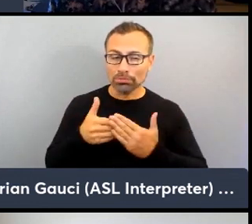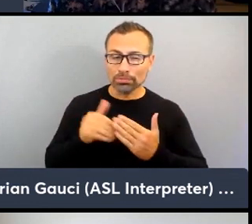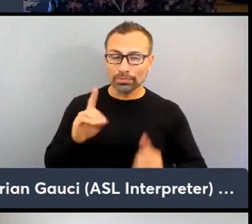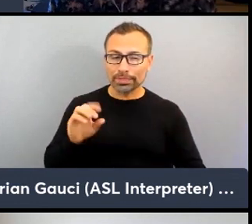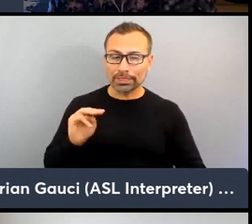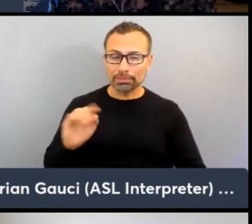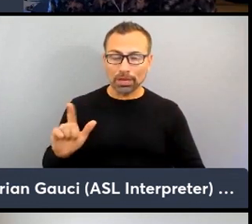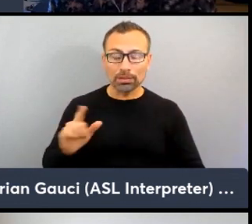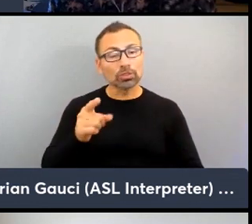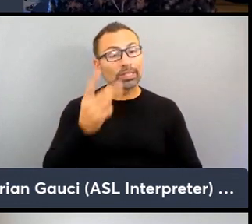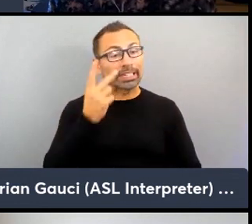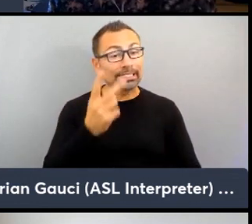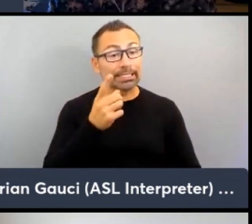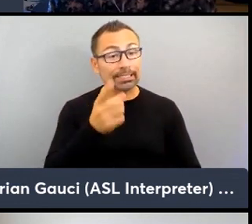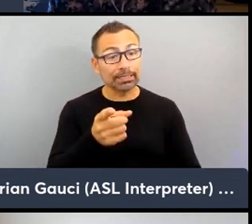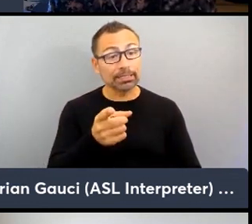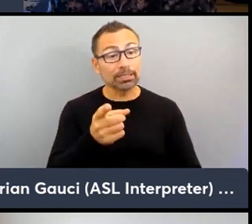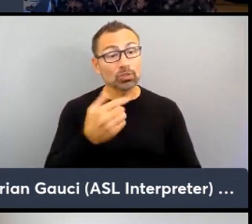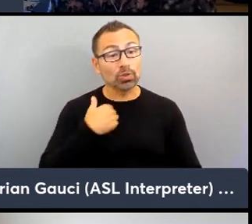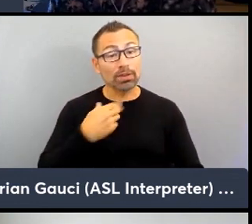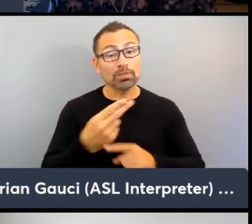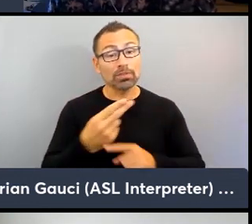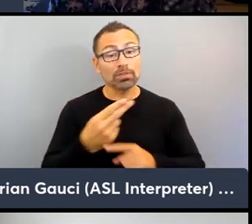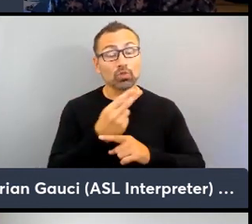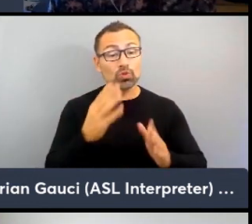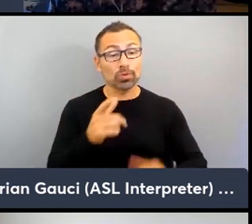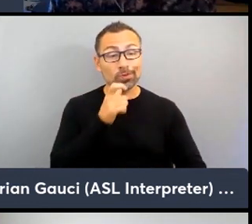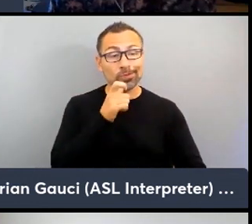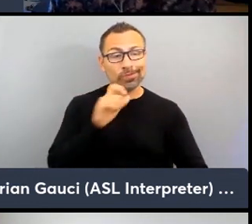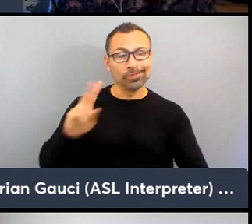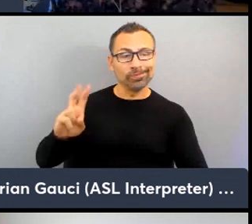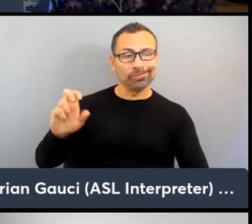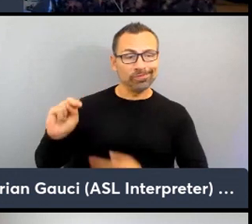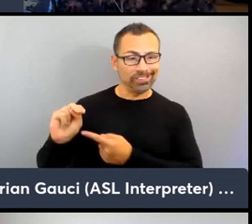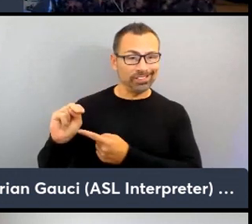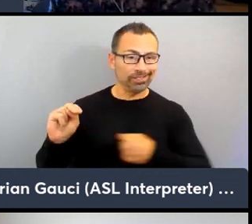that there was the user Vin, because I was logged in as Vin,